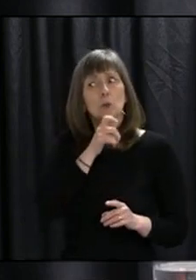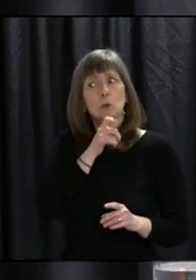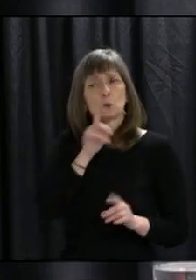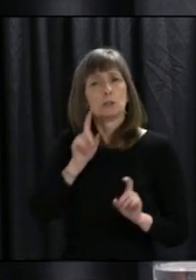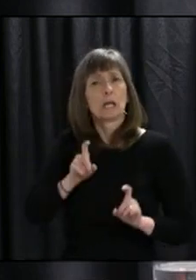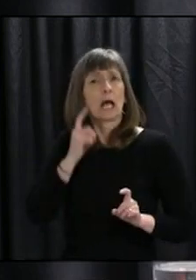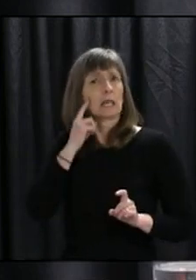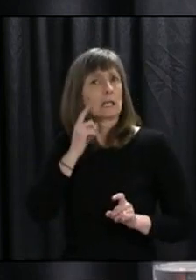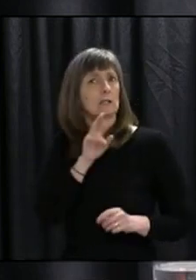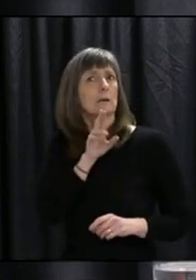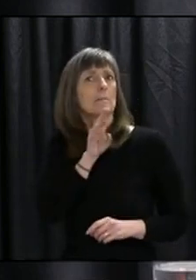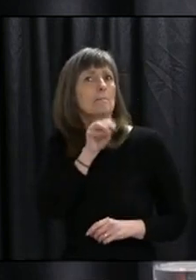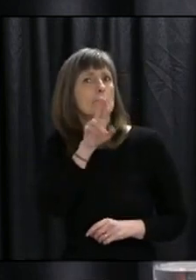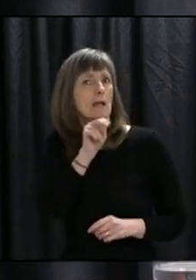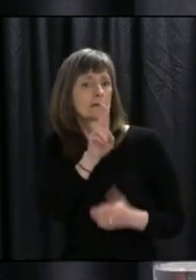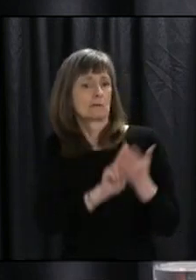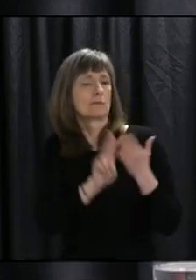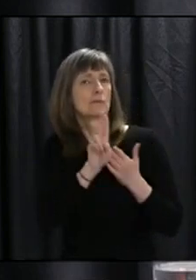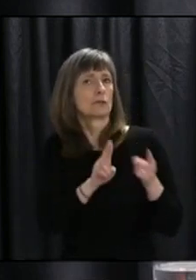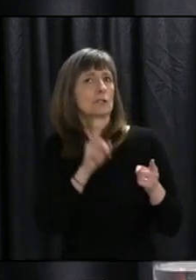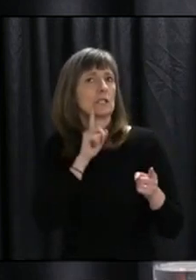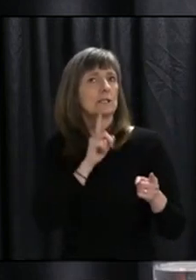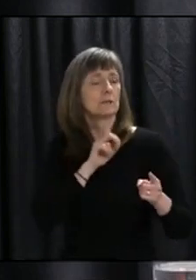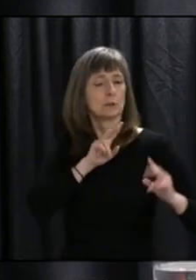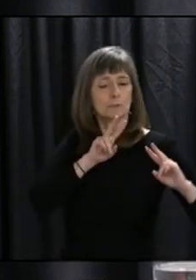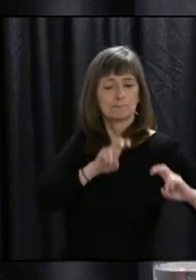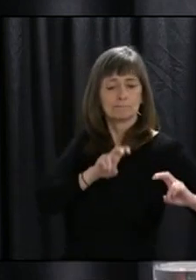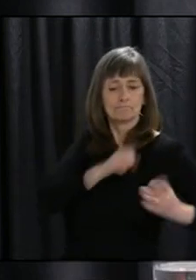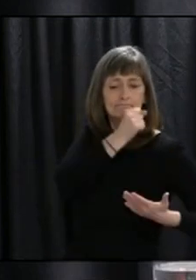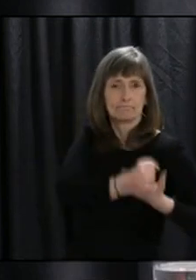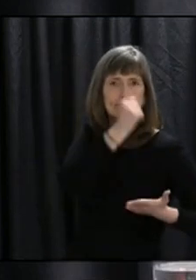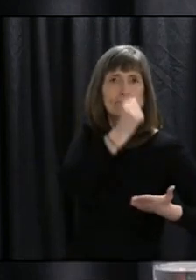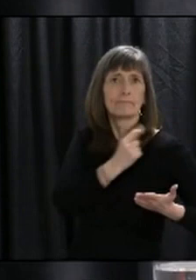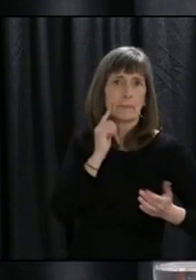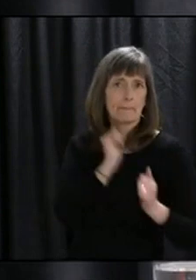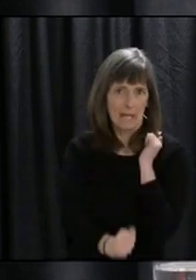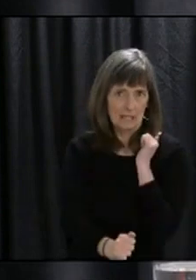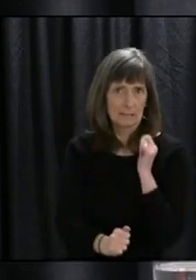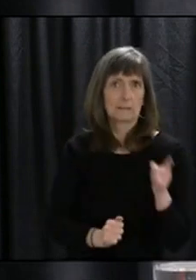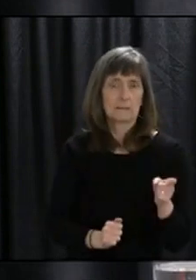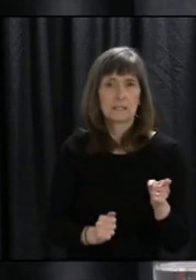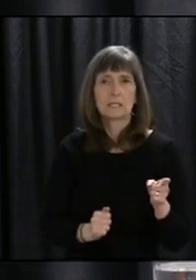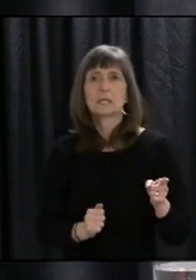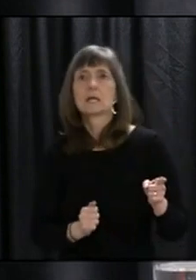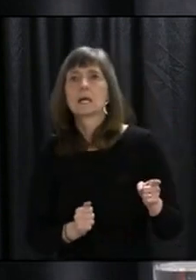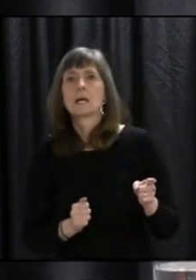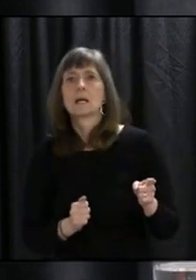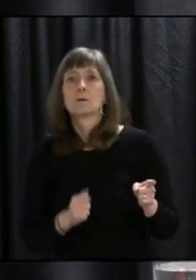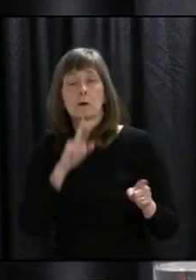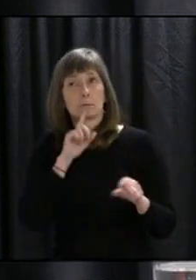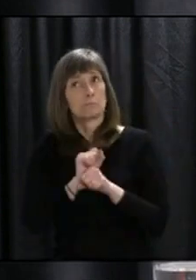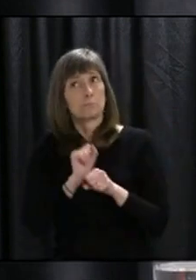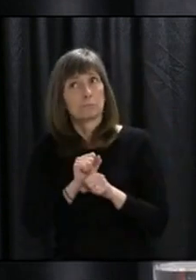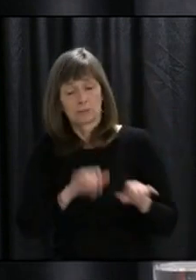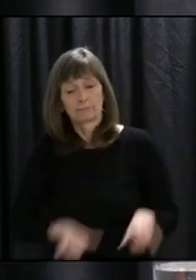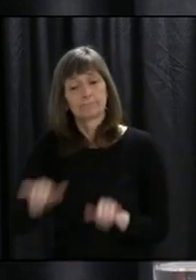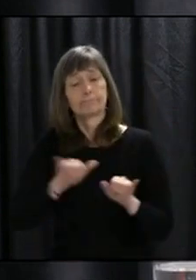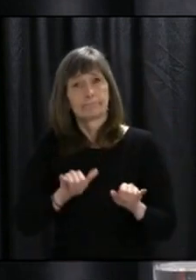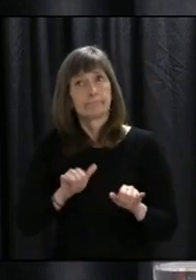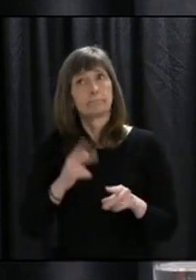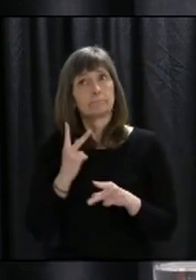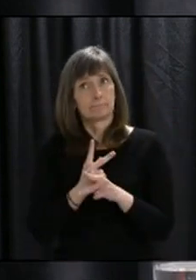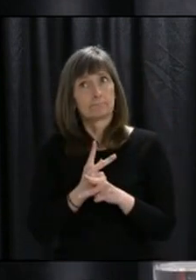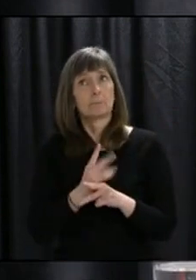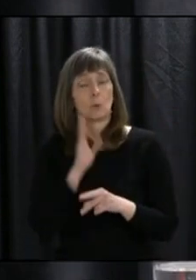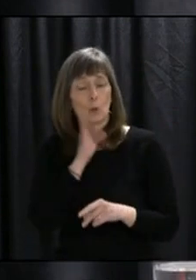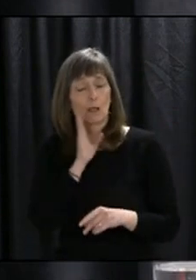this, and I would be happy to look into that for you. I have been assured that they do meet standard. Thank